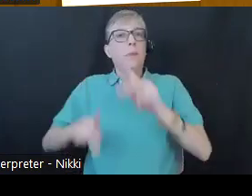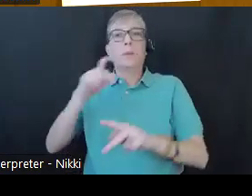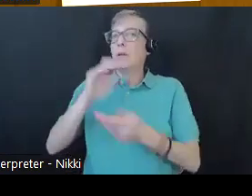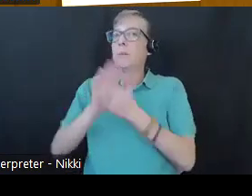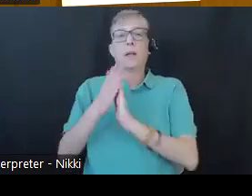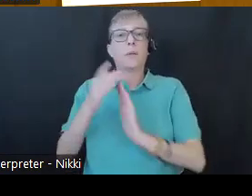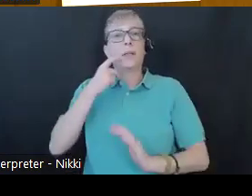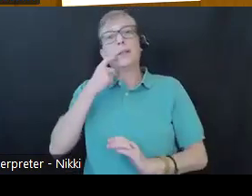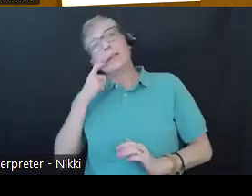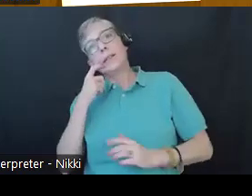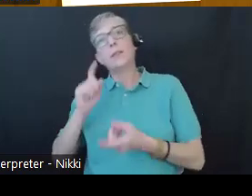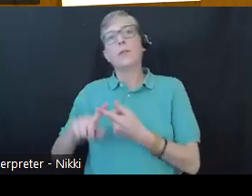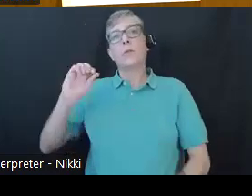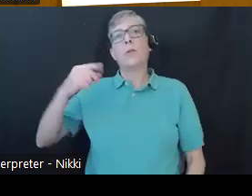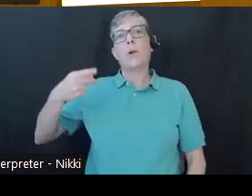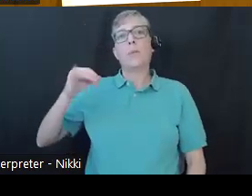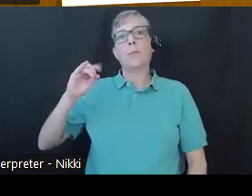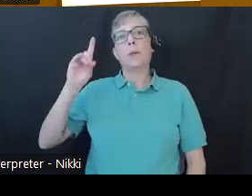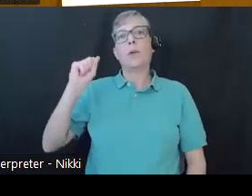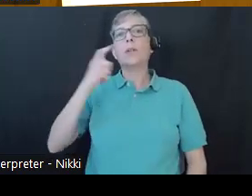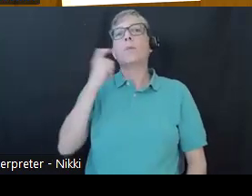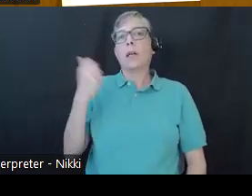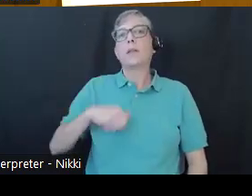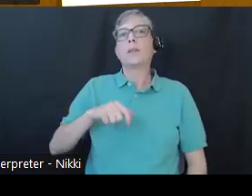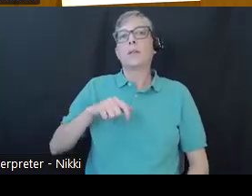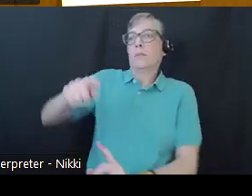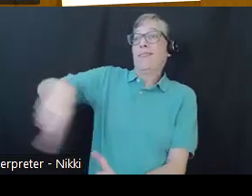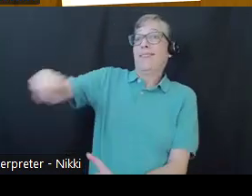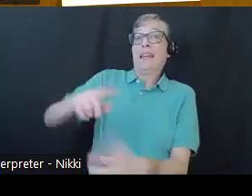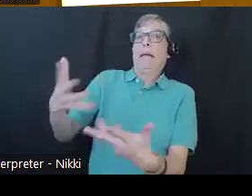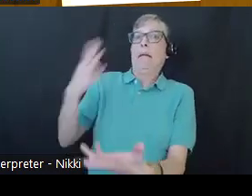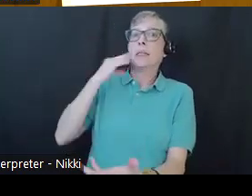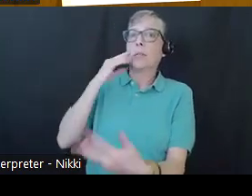we just never weaned them off. We're really good at making sure that doesn't happen.